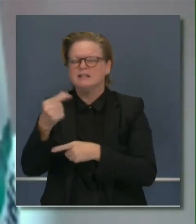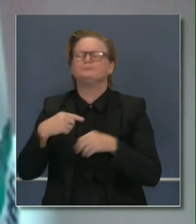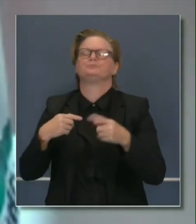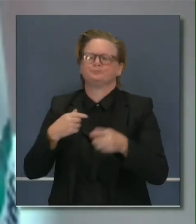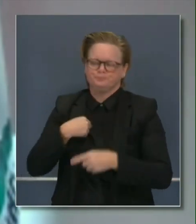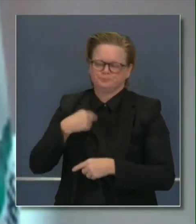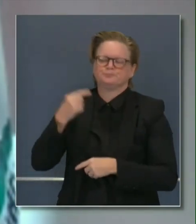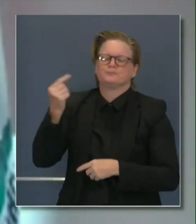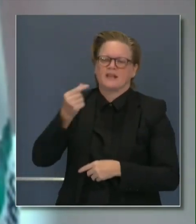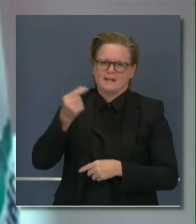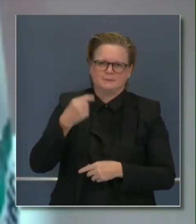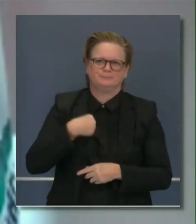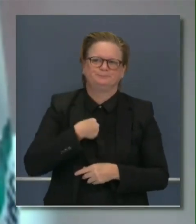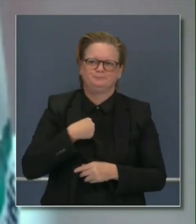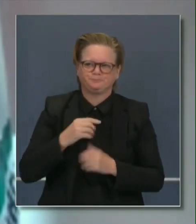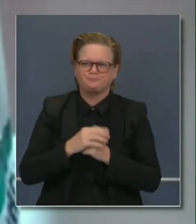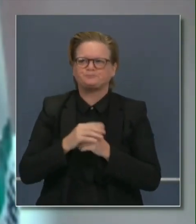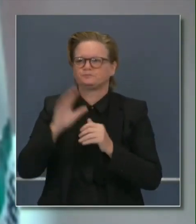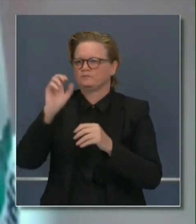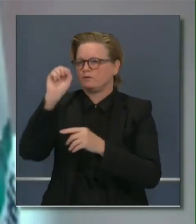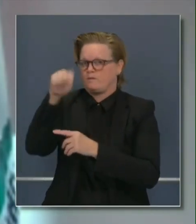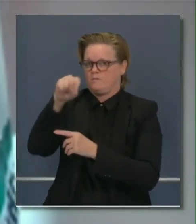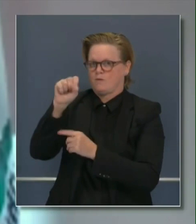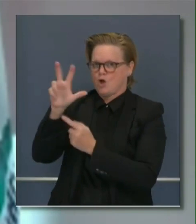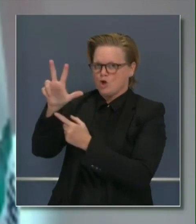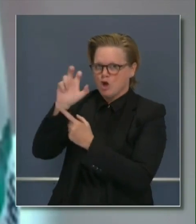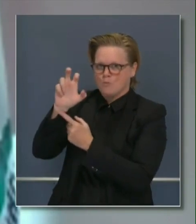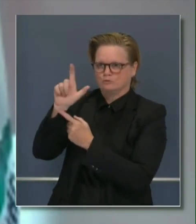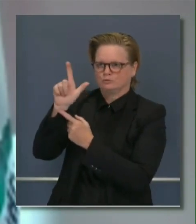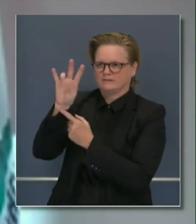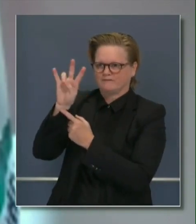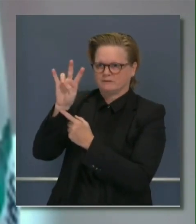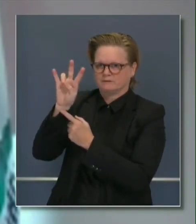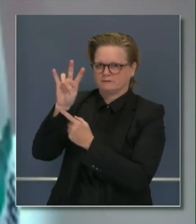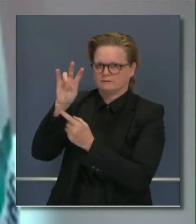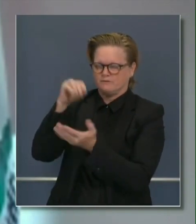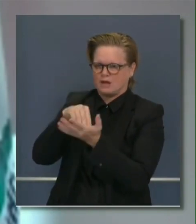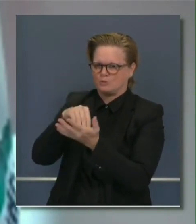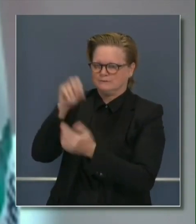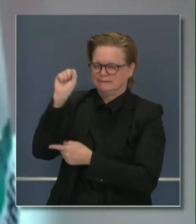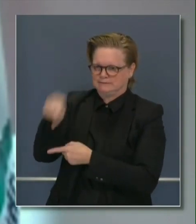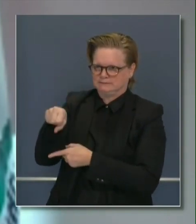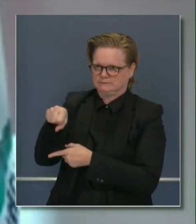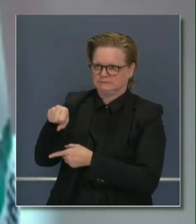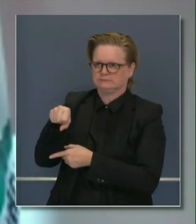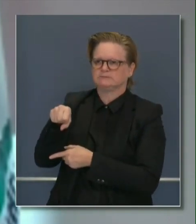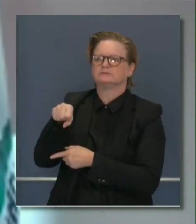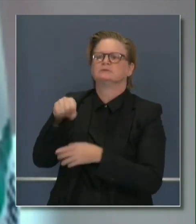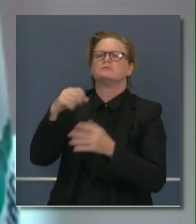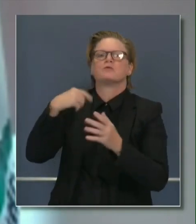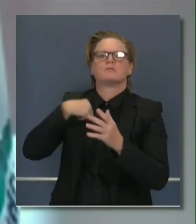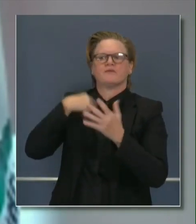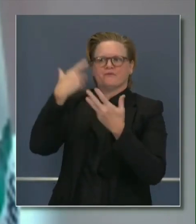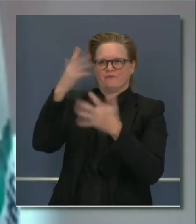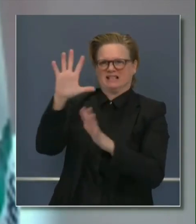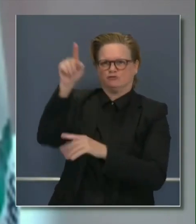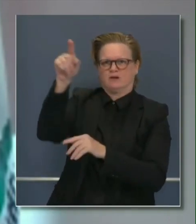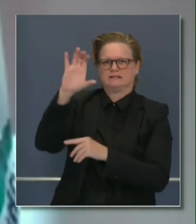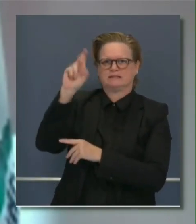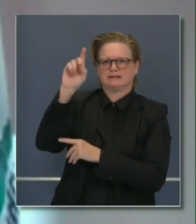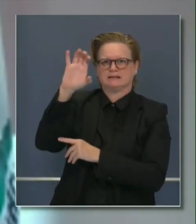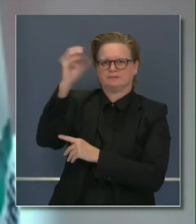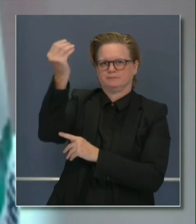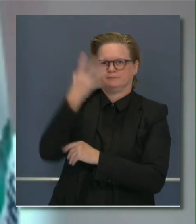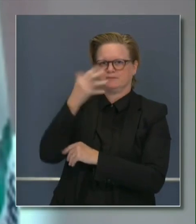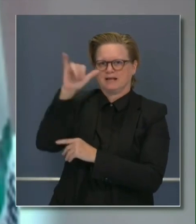right. The 327, we've heard directly working on that number, sharing that with our regional county